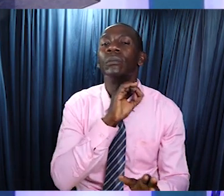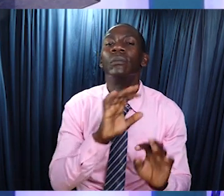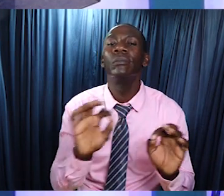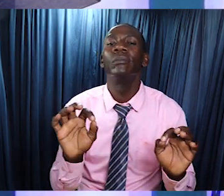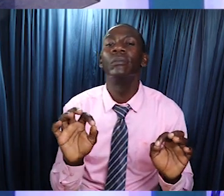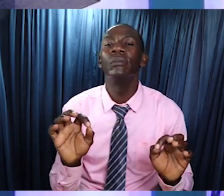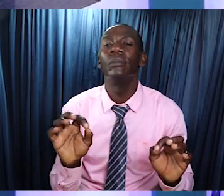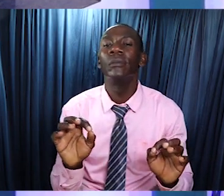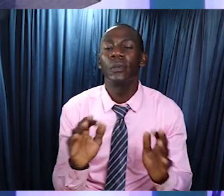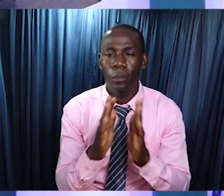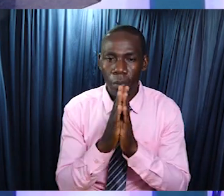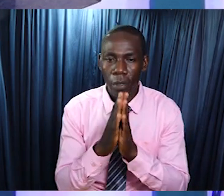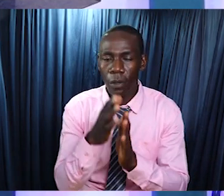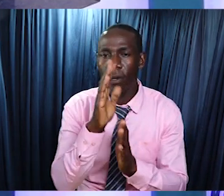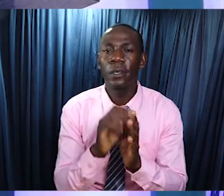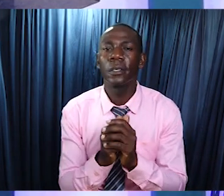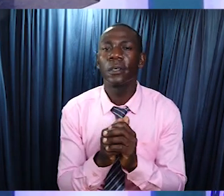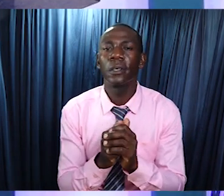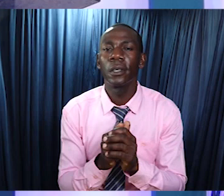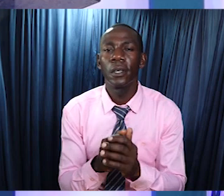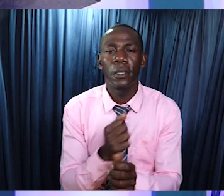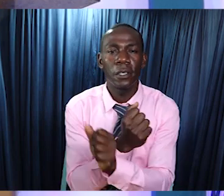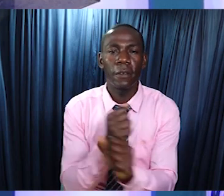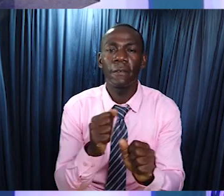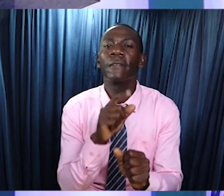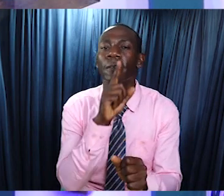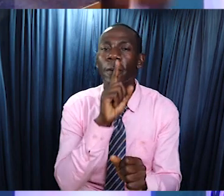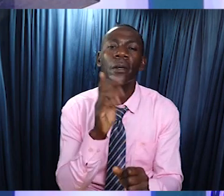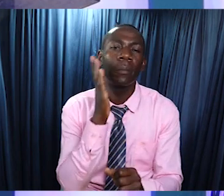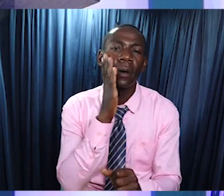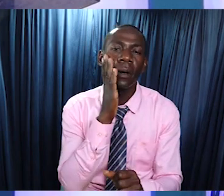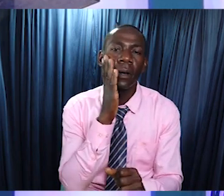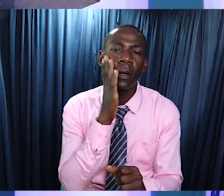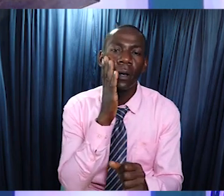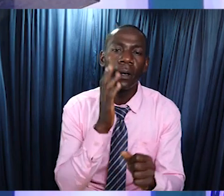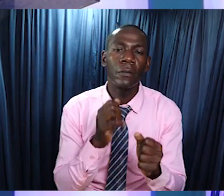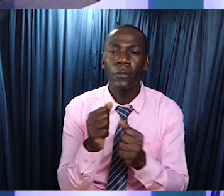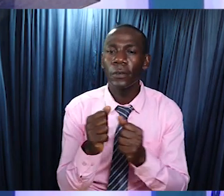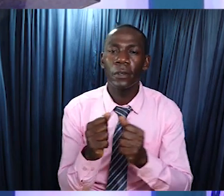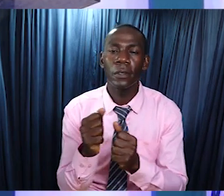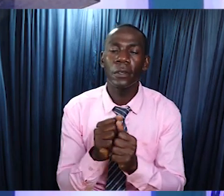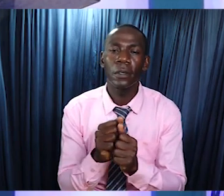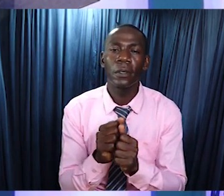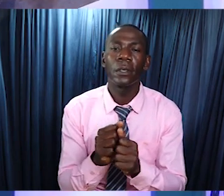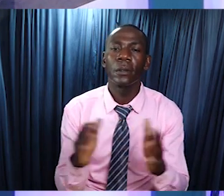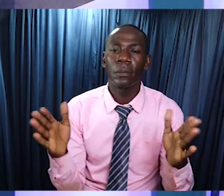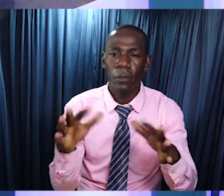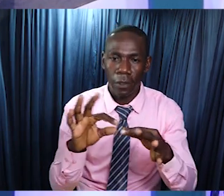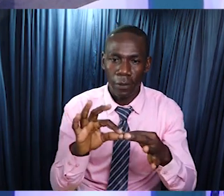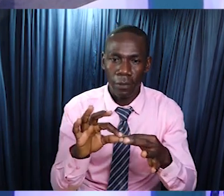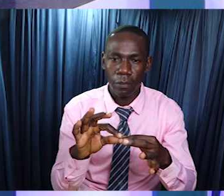Kutokulaumu. Not blaming. Kuomba yeye Mungu. Praying God. Okoa baba na mama. Save my father and my mother. Utahivi waponye bwana. This fight to end.